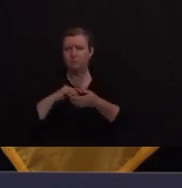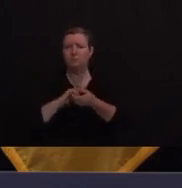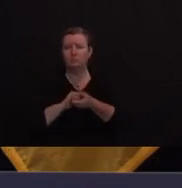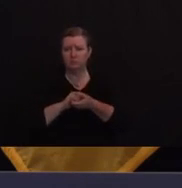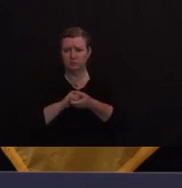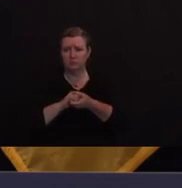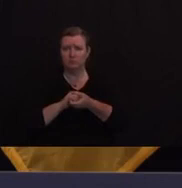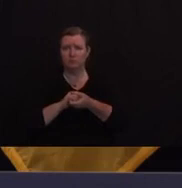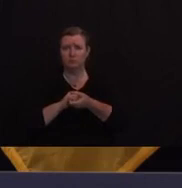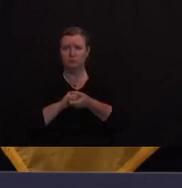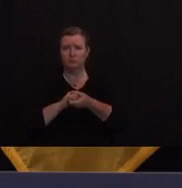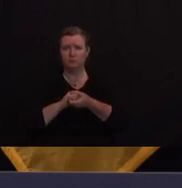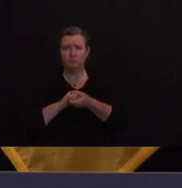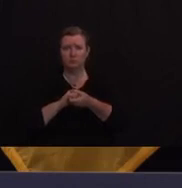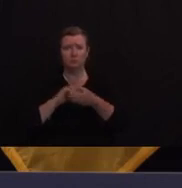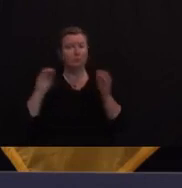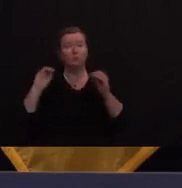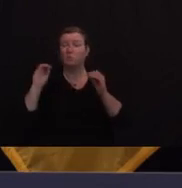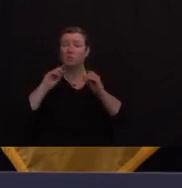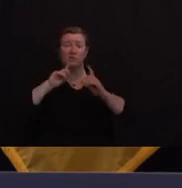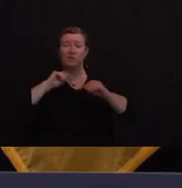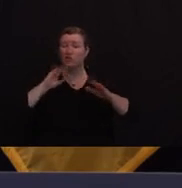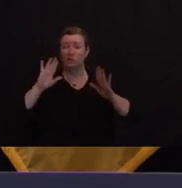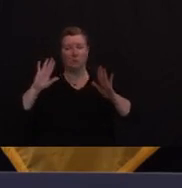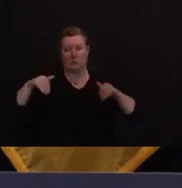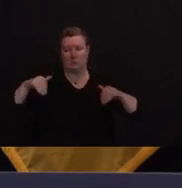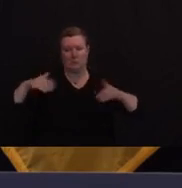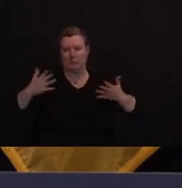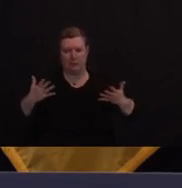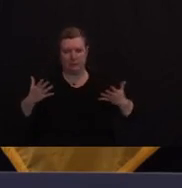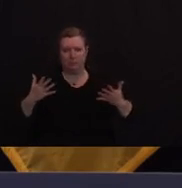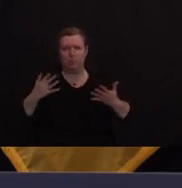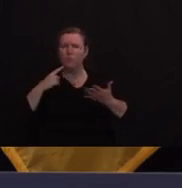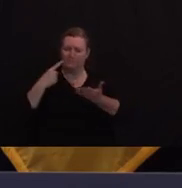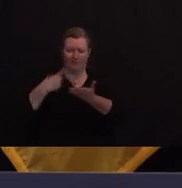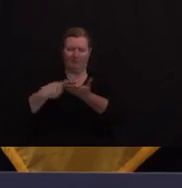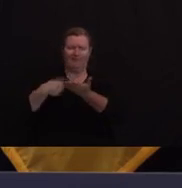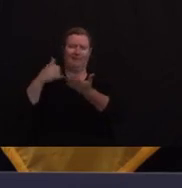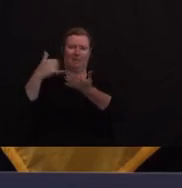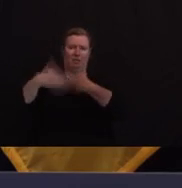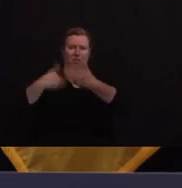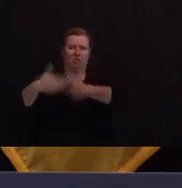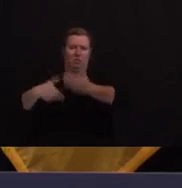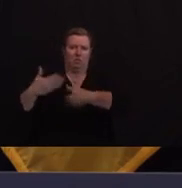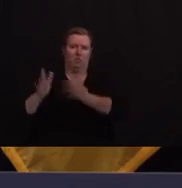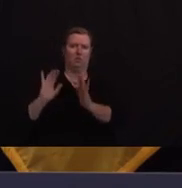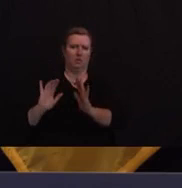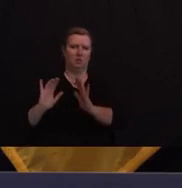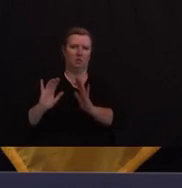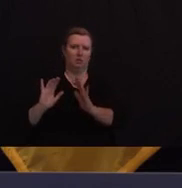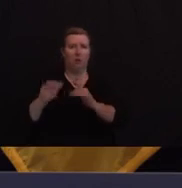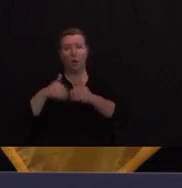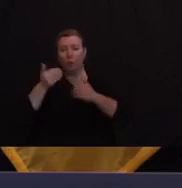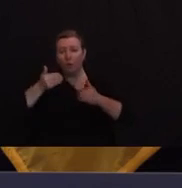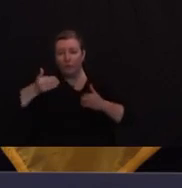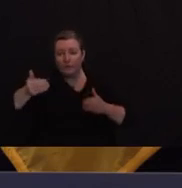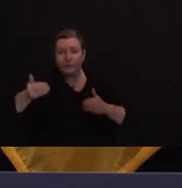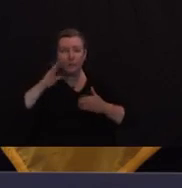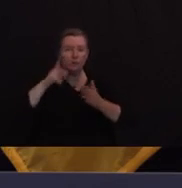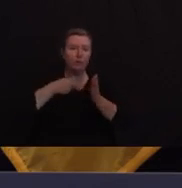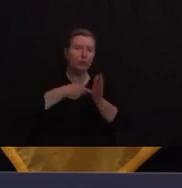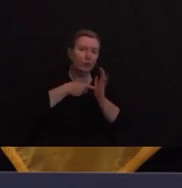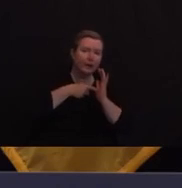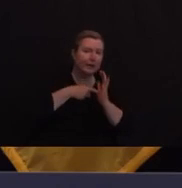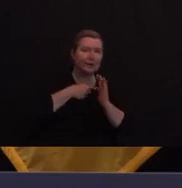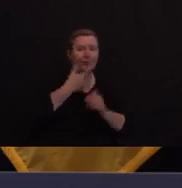to, which is how often are we going to require to get this? I mentioned I got my flu shot earlier than normal,